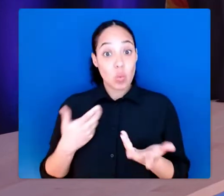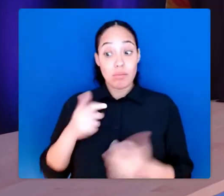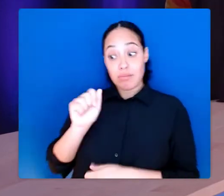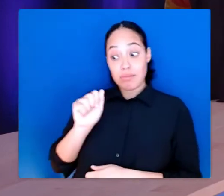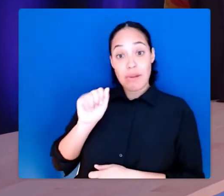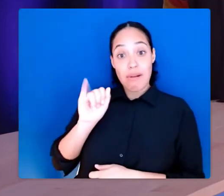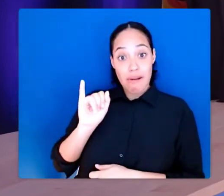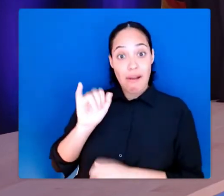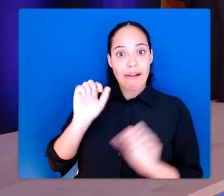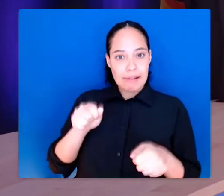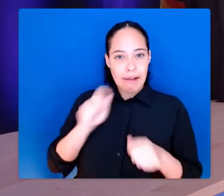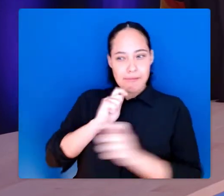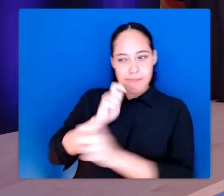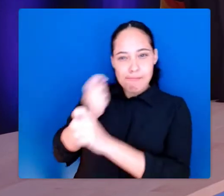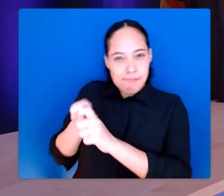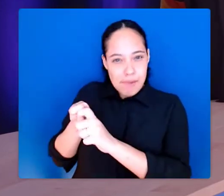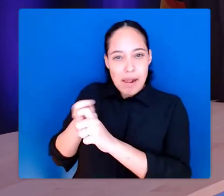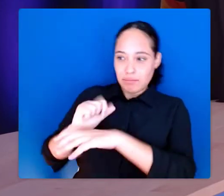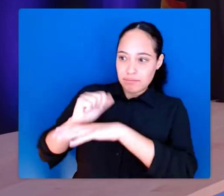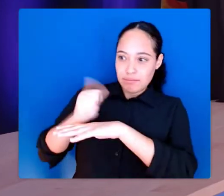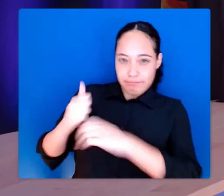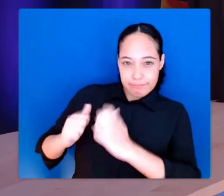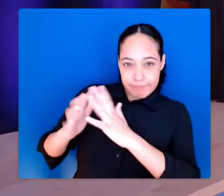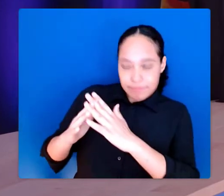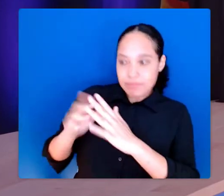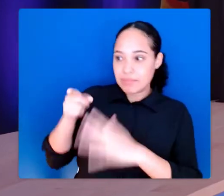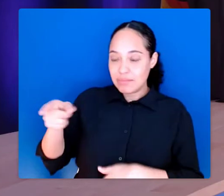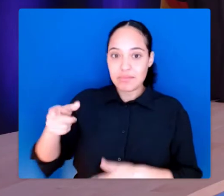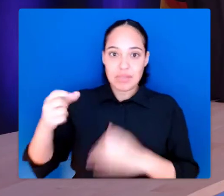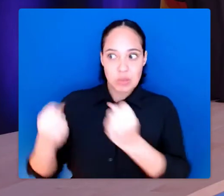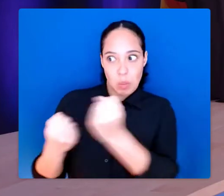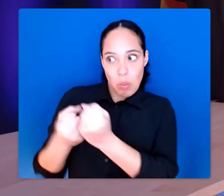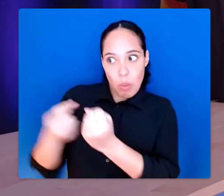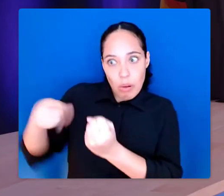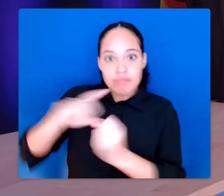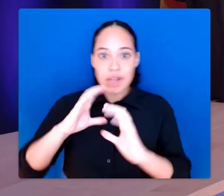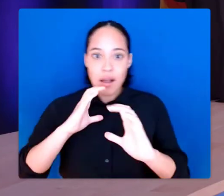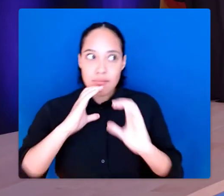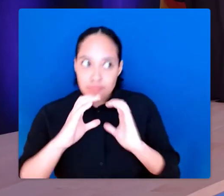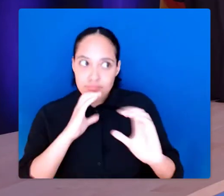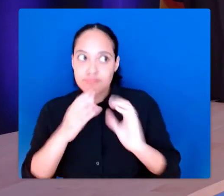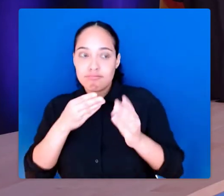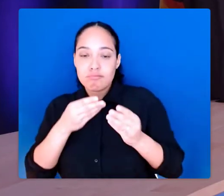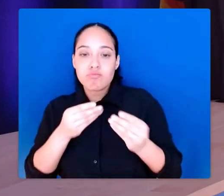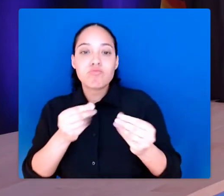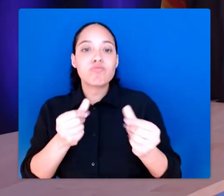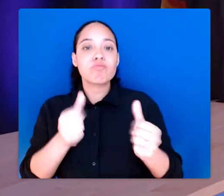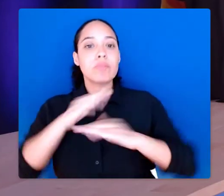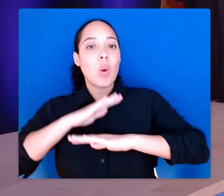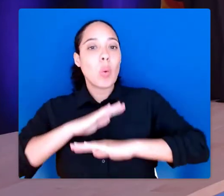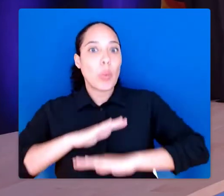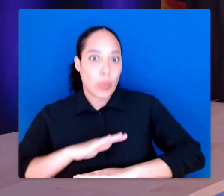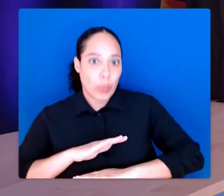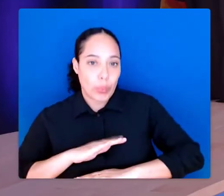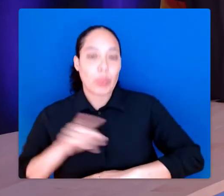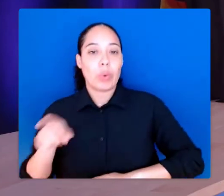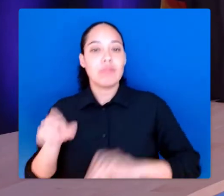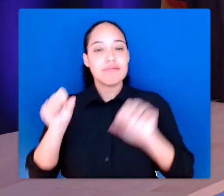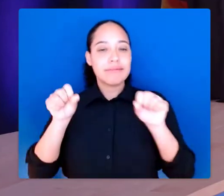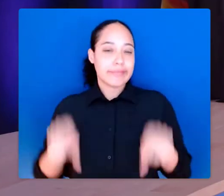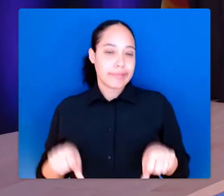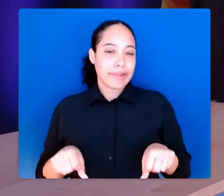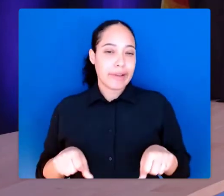all the attraction about, all the buzzwords about Azure. So Azure, that time it was very new